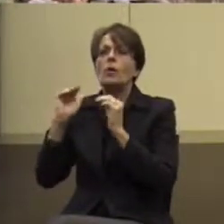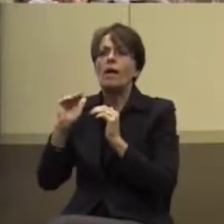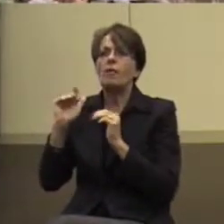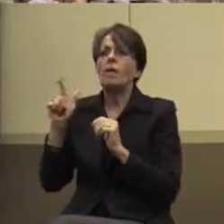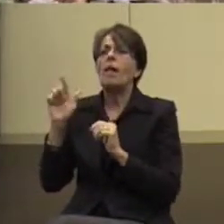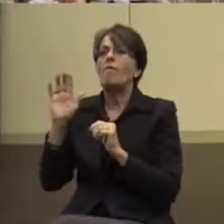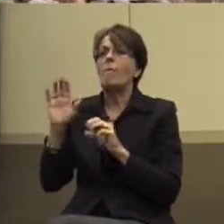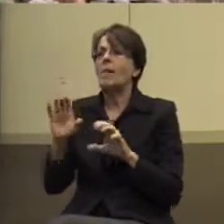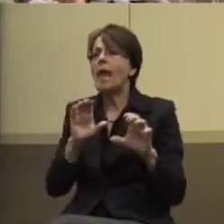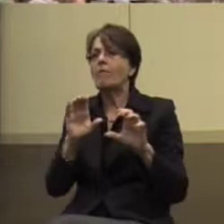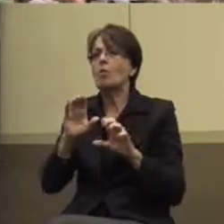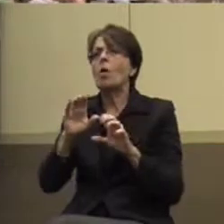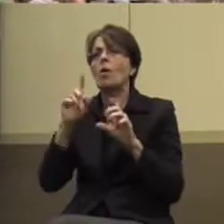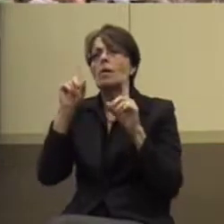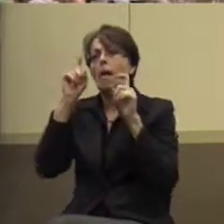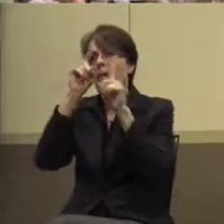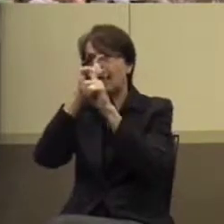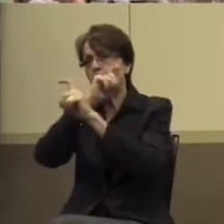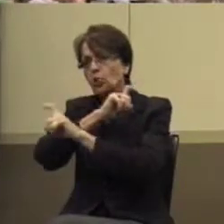behavioral complications,